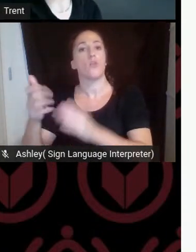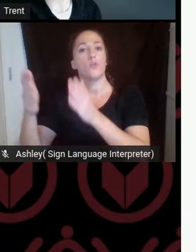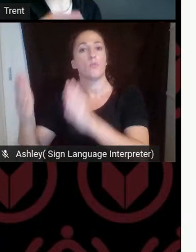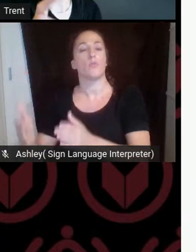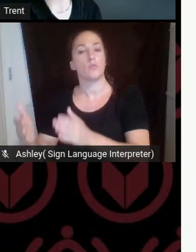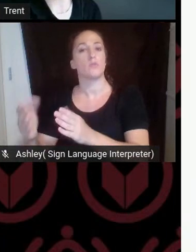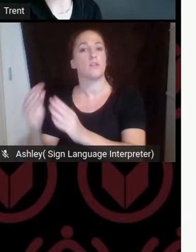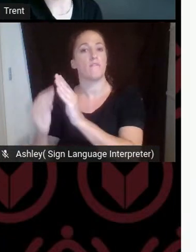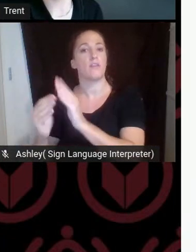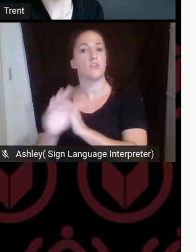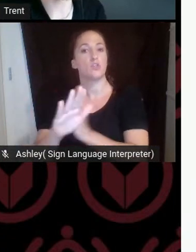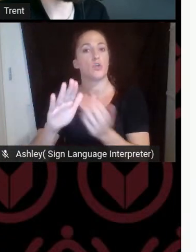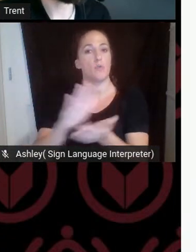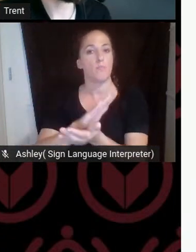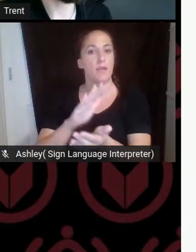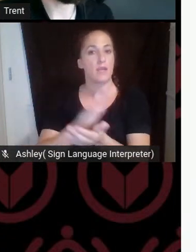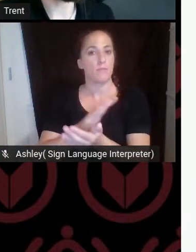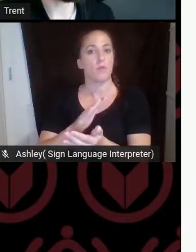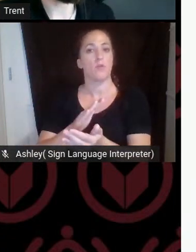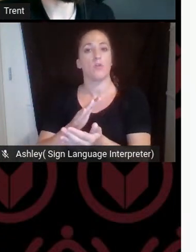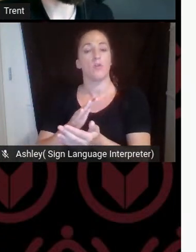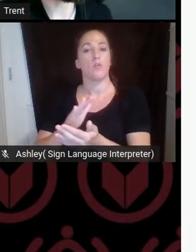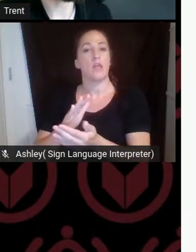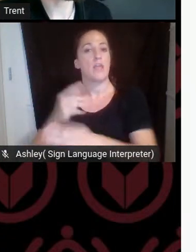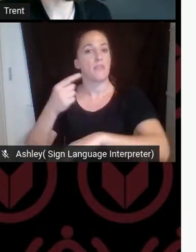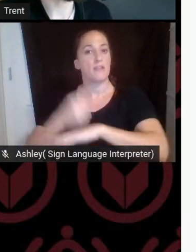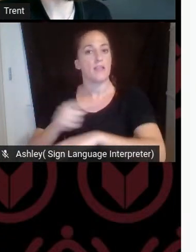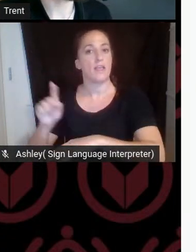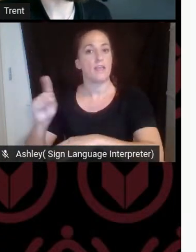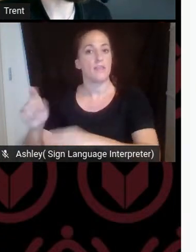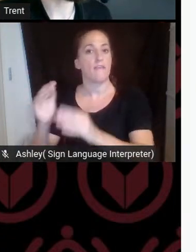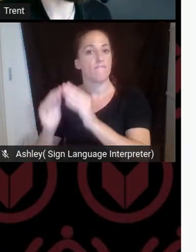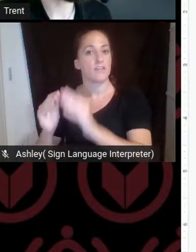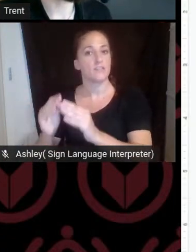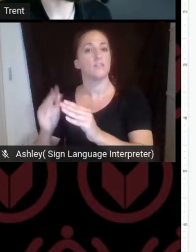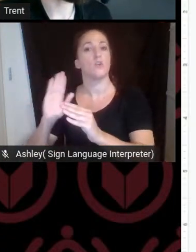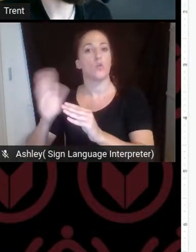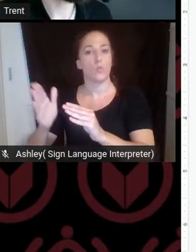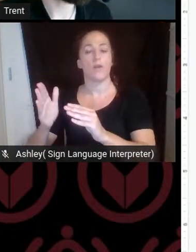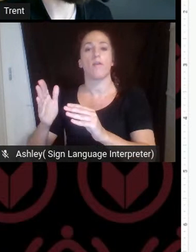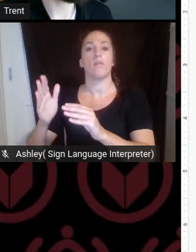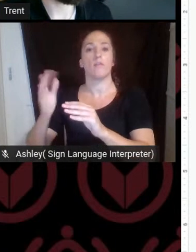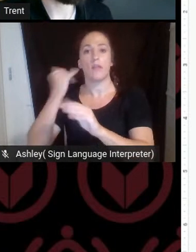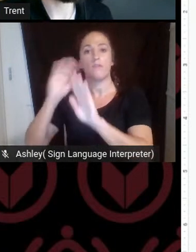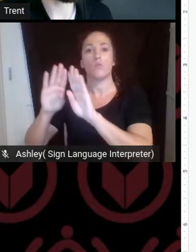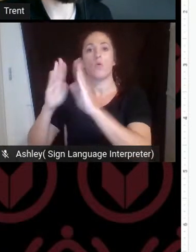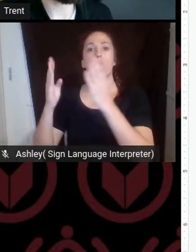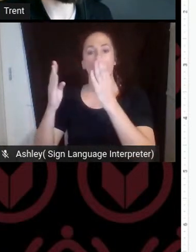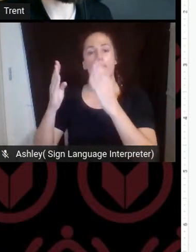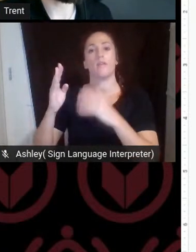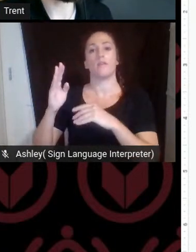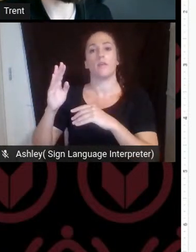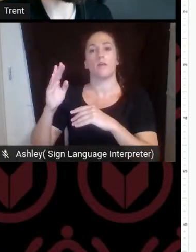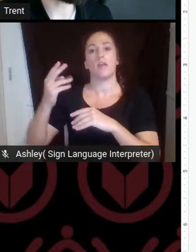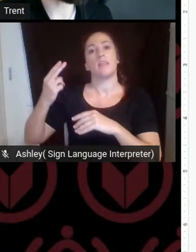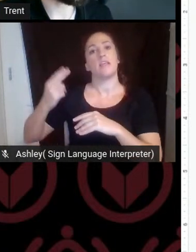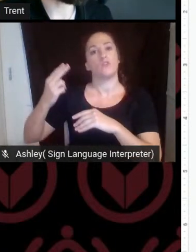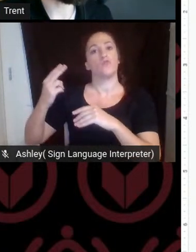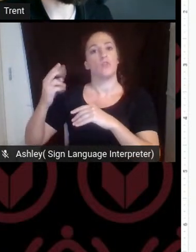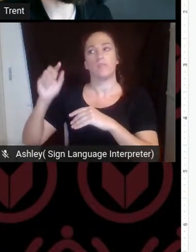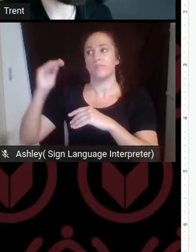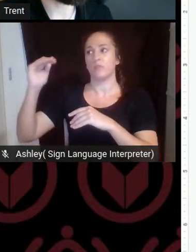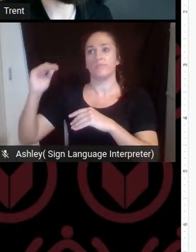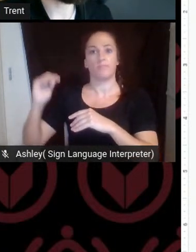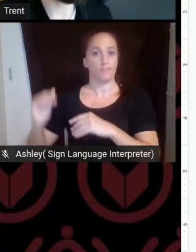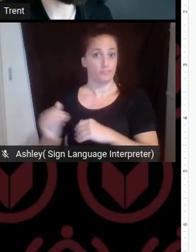anyone makes that you've shared that document with can easily be found in the version history. Now, one thing that I do want to talk